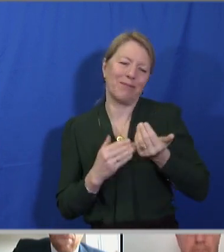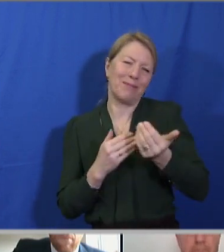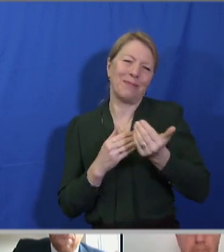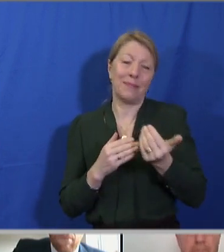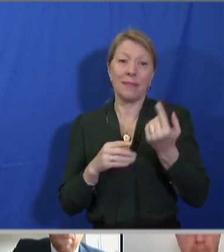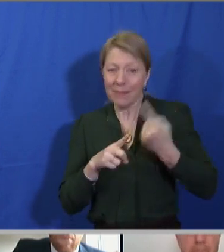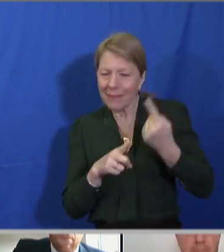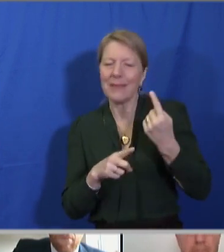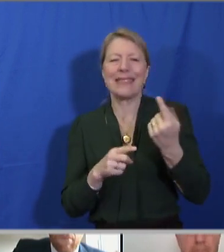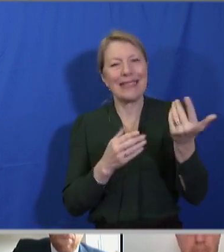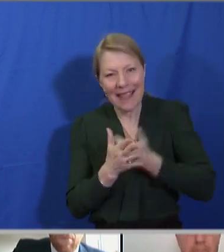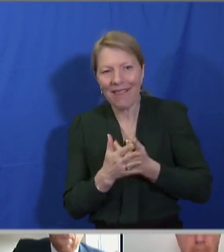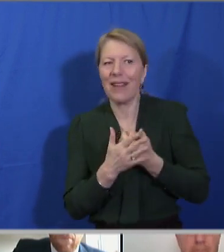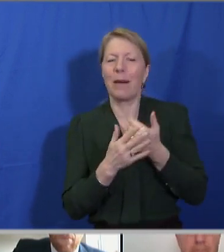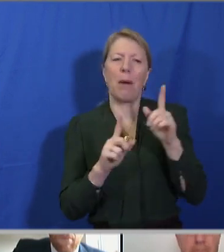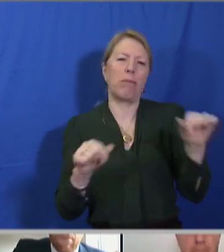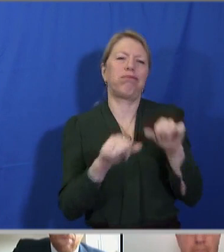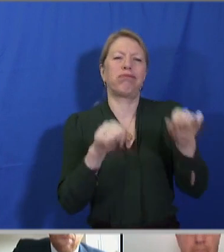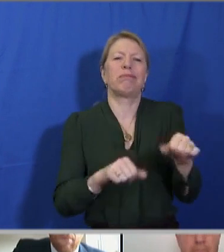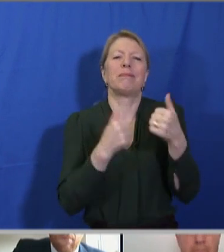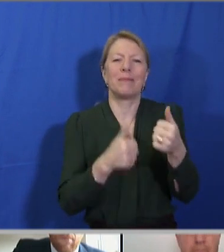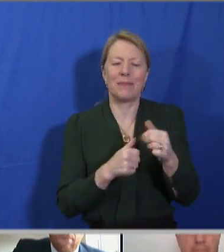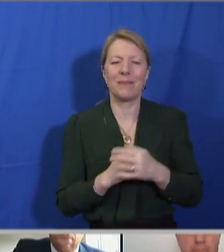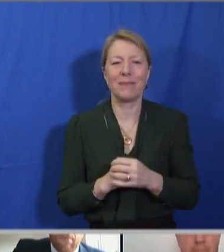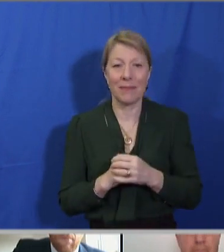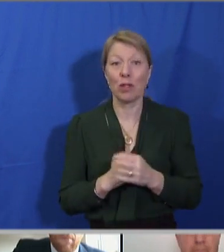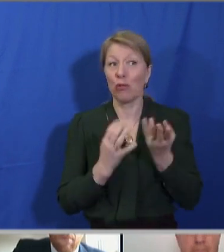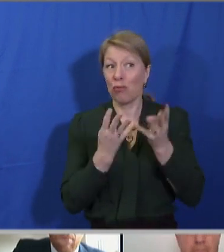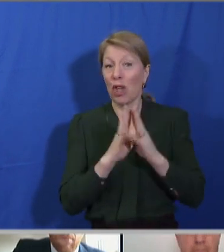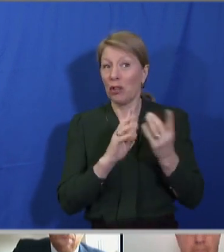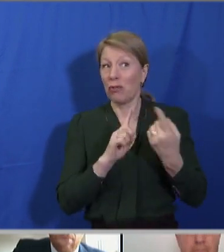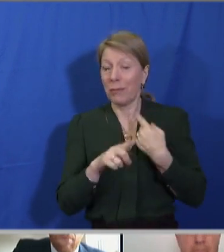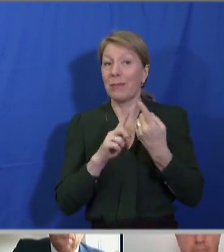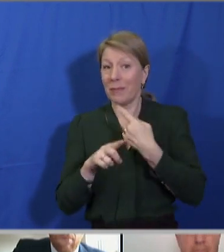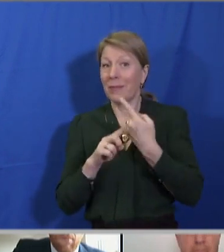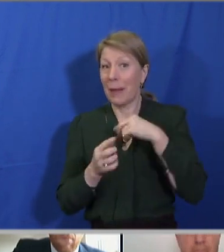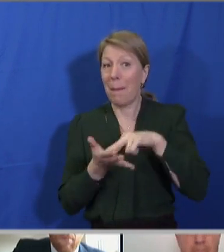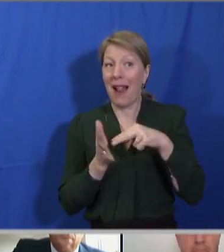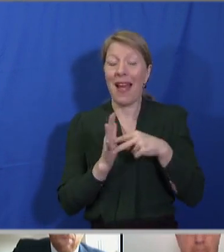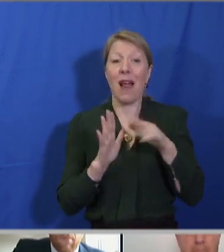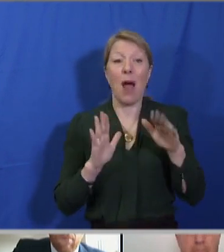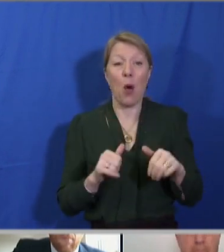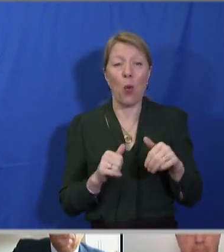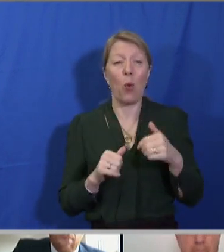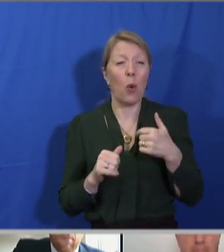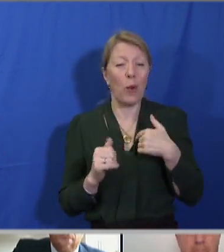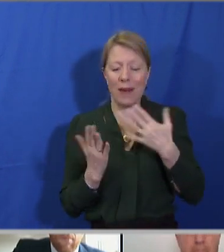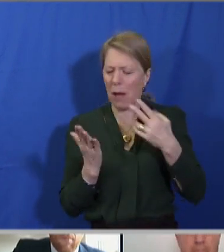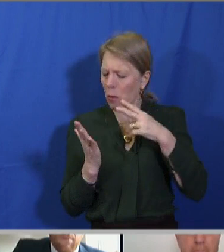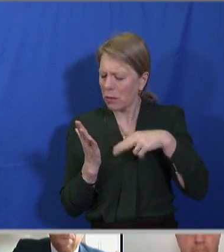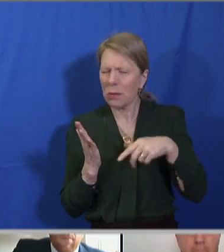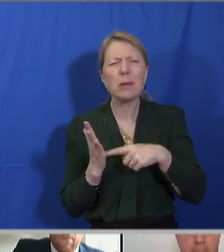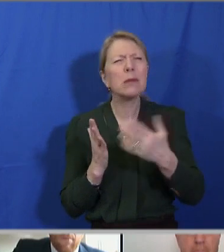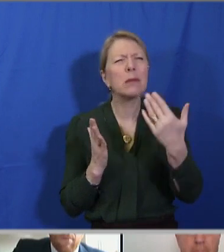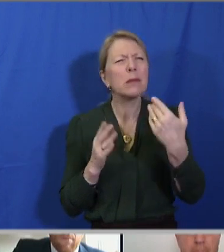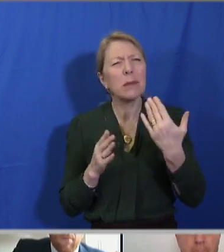have responses in from all trusts now in terms of the rebuild plans, and we're analysing those and challenging the timescales and challenging the work that